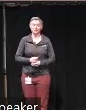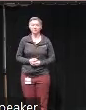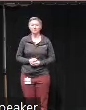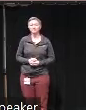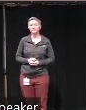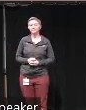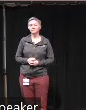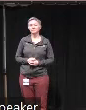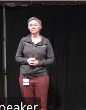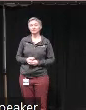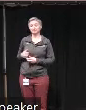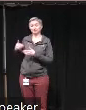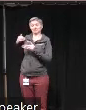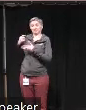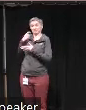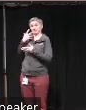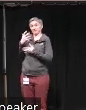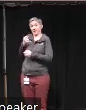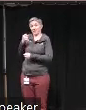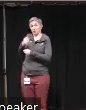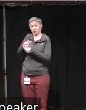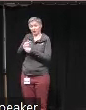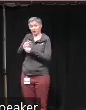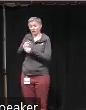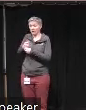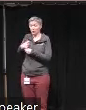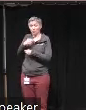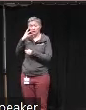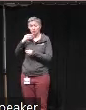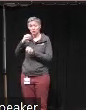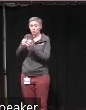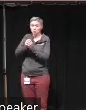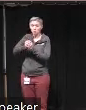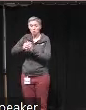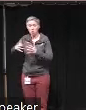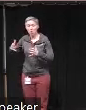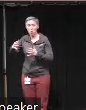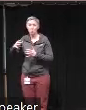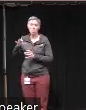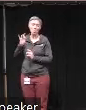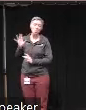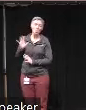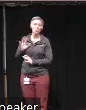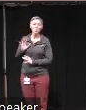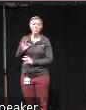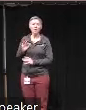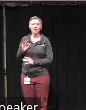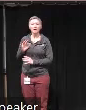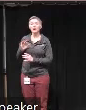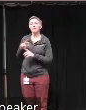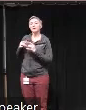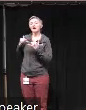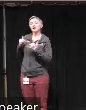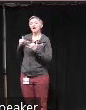And the last 5 years, we had a period of tremendous growth. But we're going to turn our attention a little bit